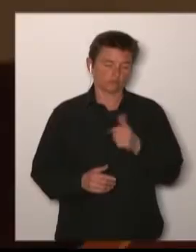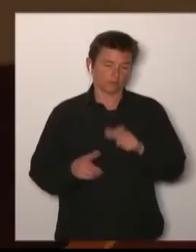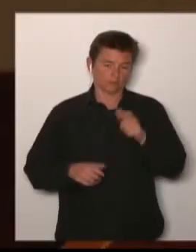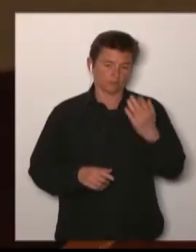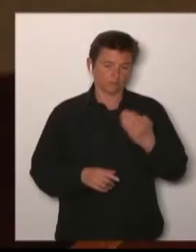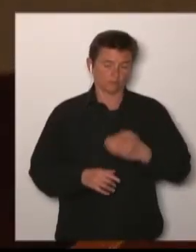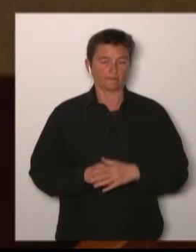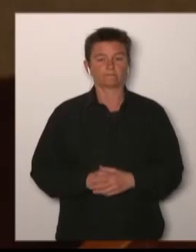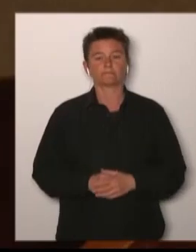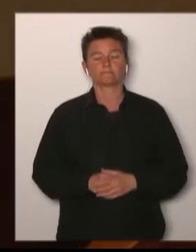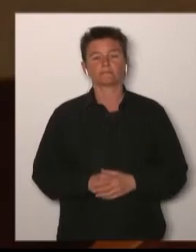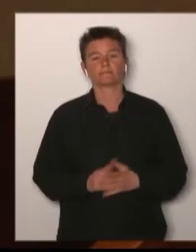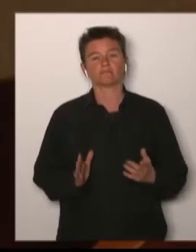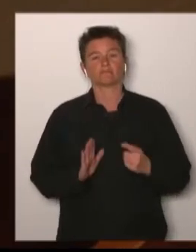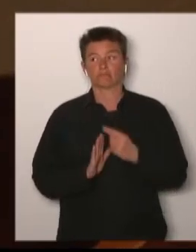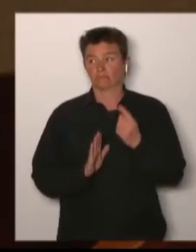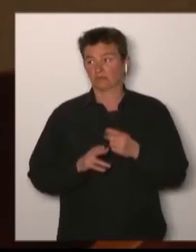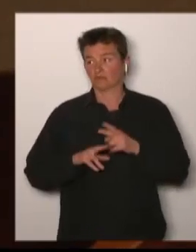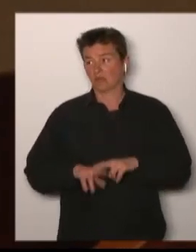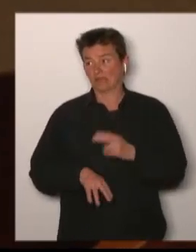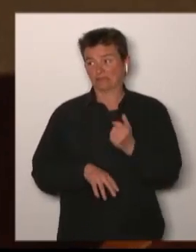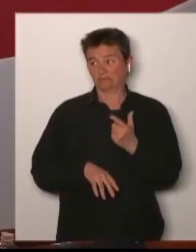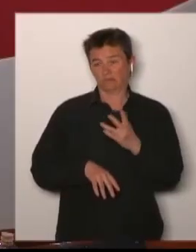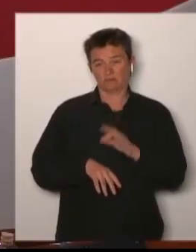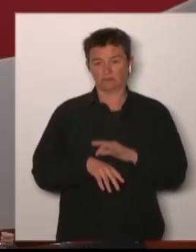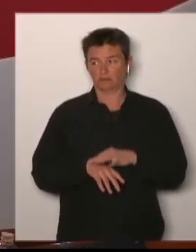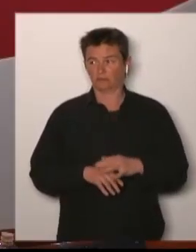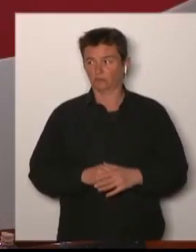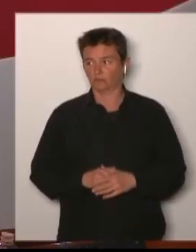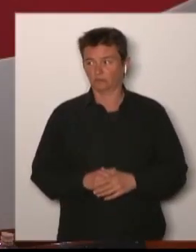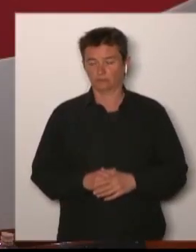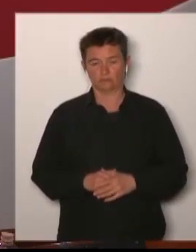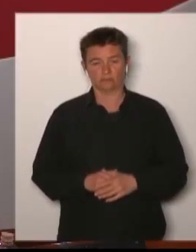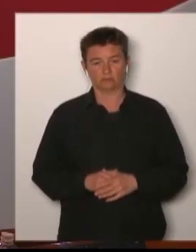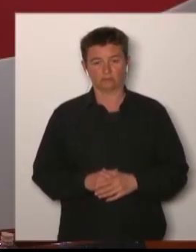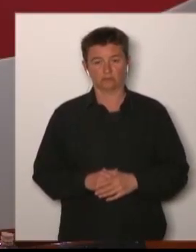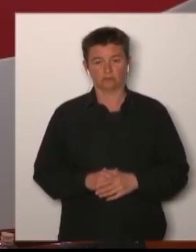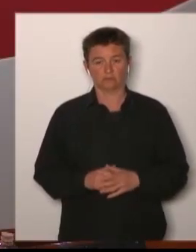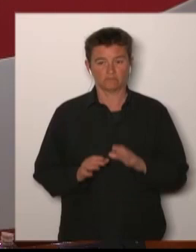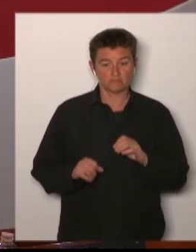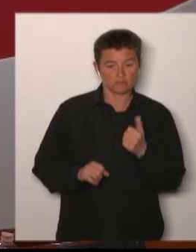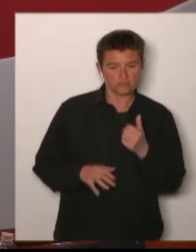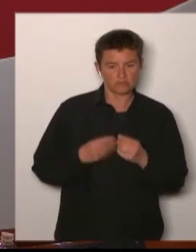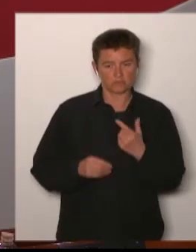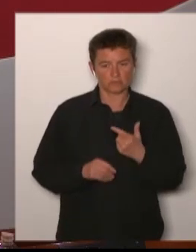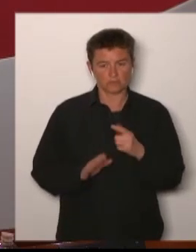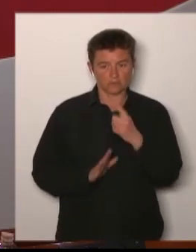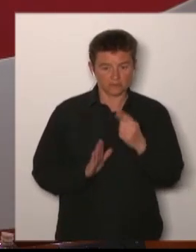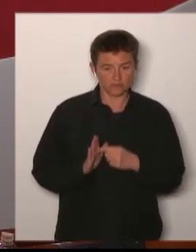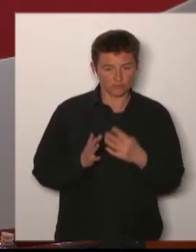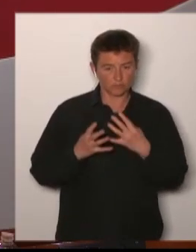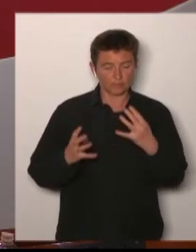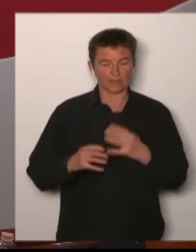a few minutes left on the timing, and we can take one or two questions from the audience to John